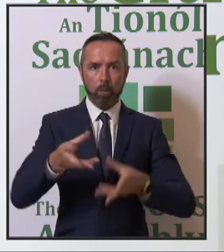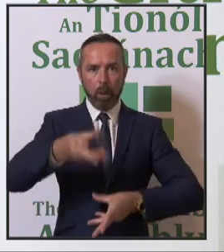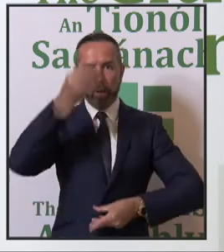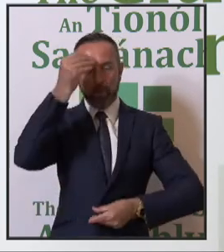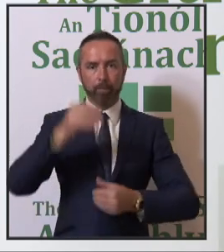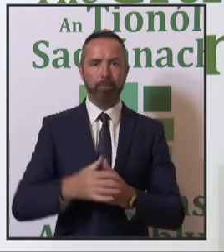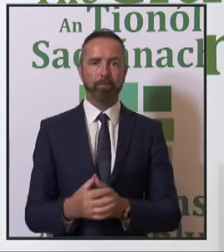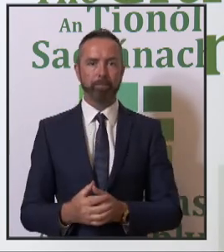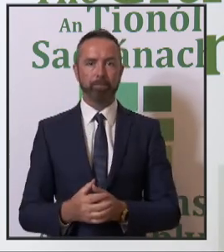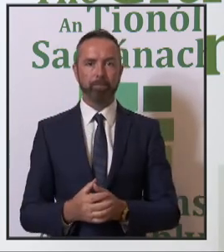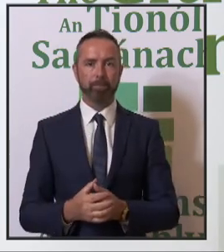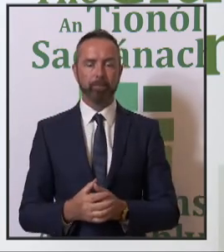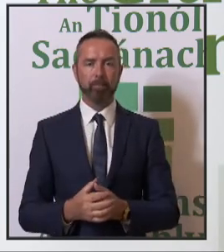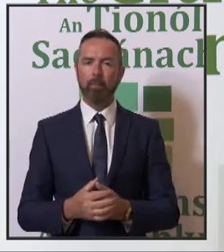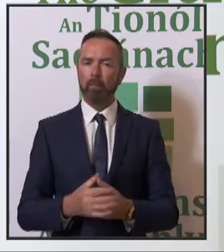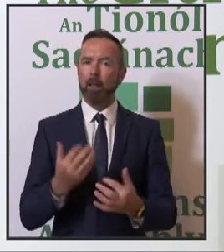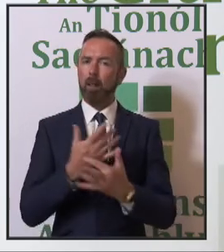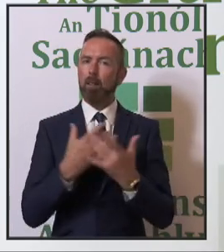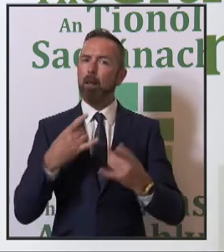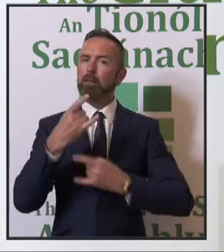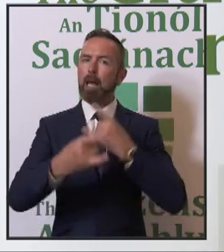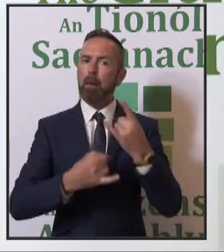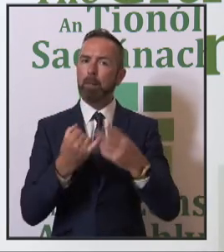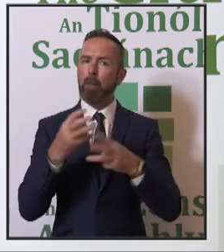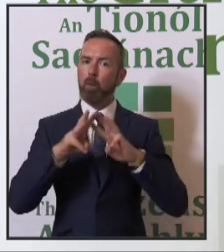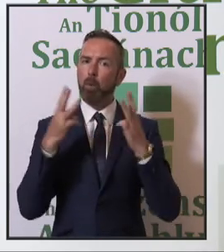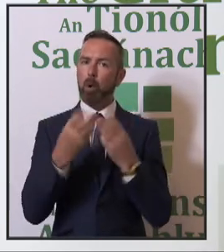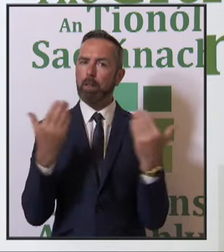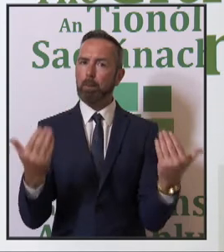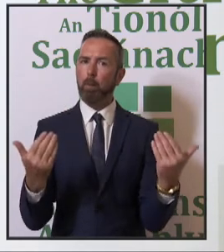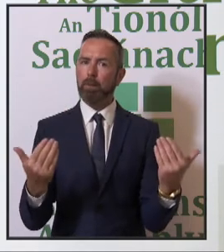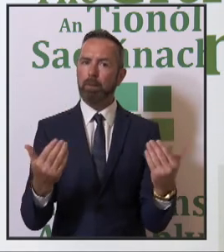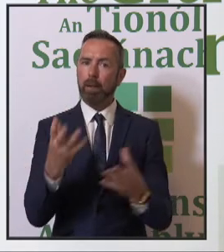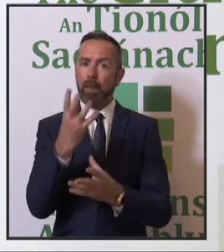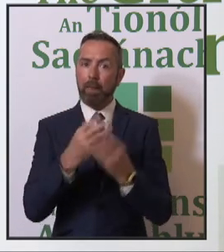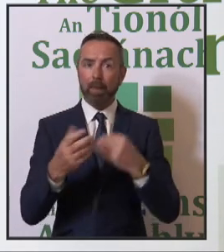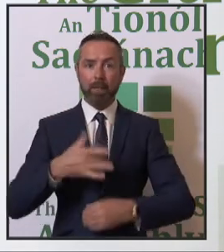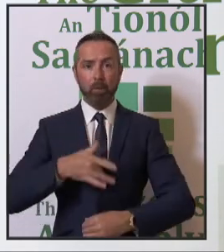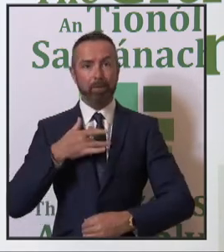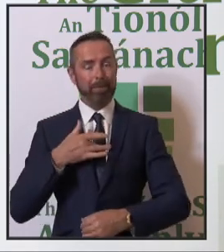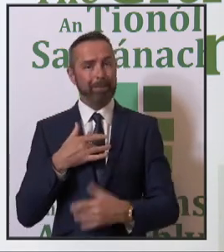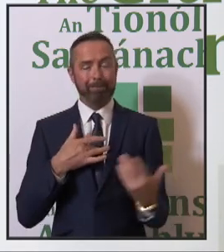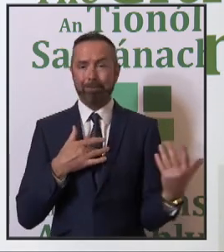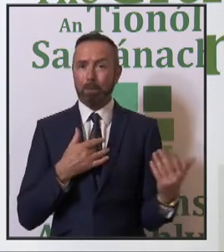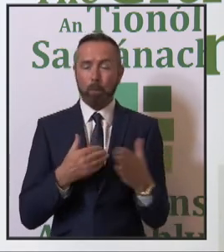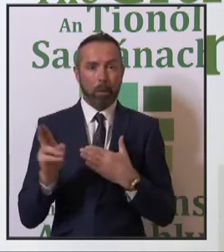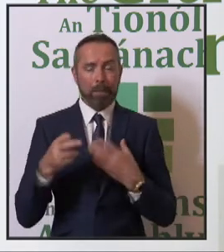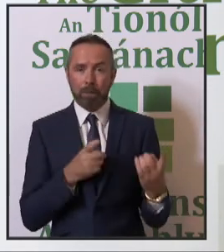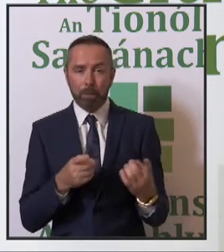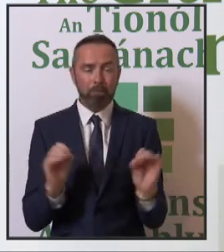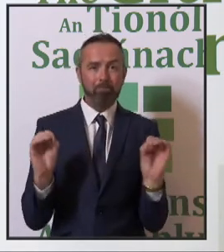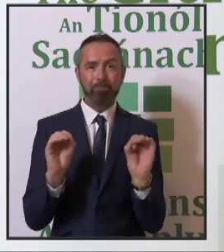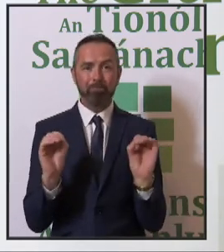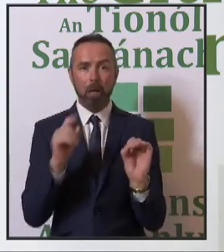going through it. There's an awful lot going on in the world right now, things that we might feel helpless that we can do anything about.